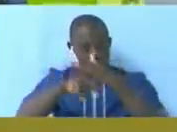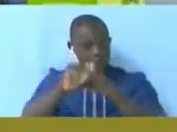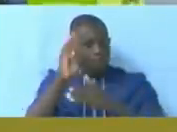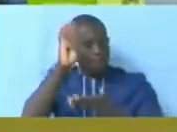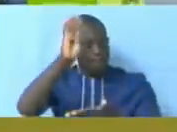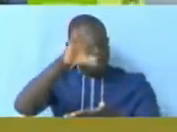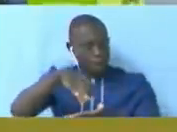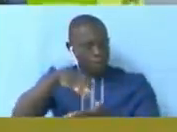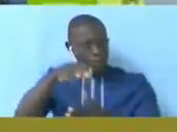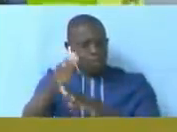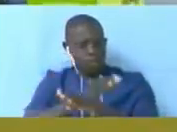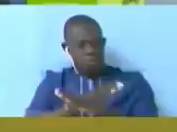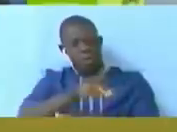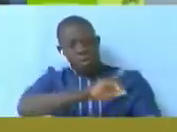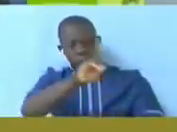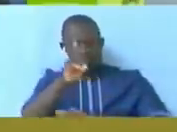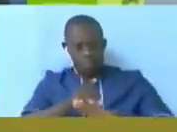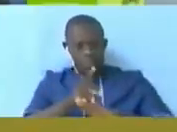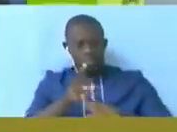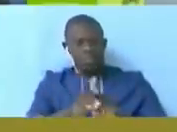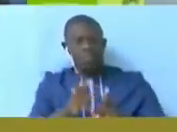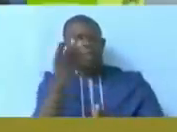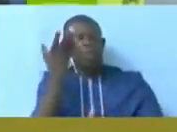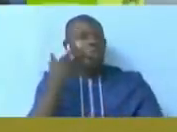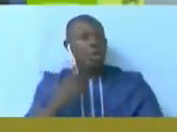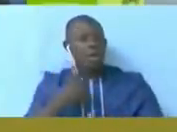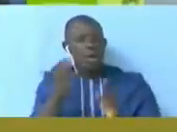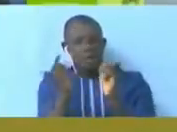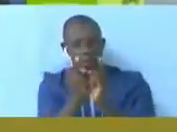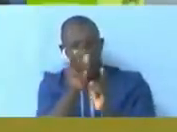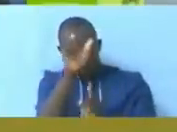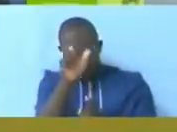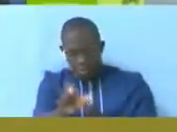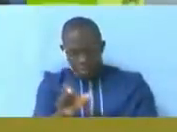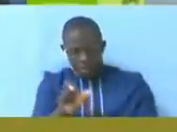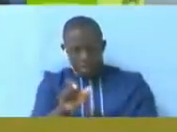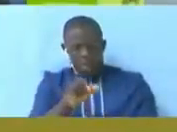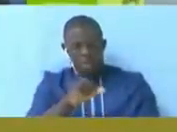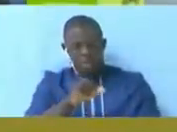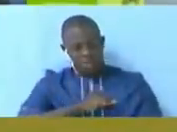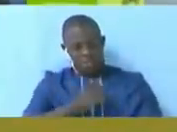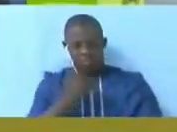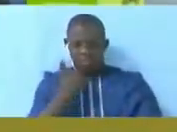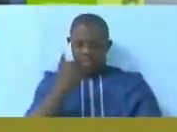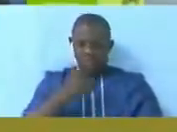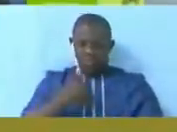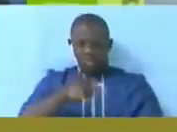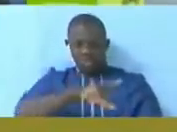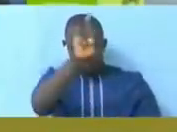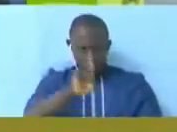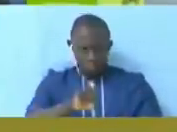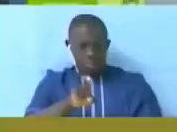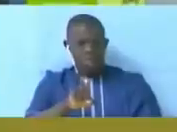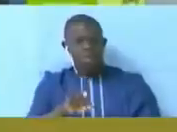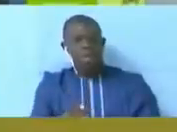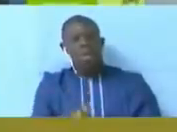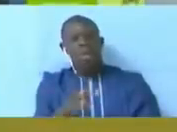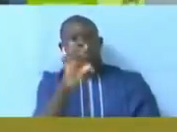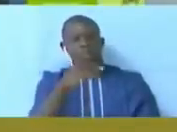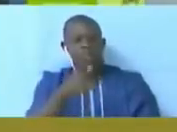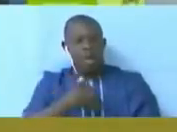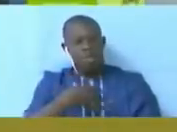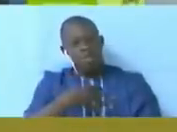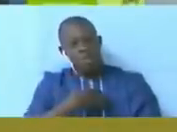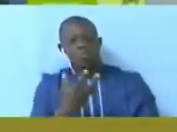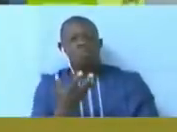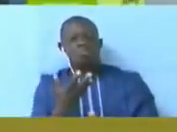katala office oto utumo ila office obe Banjul. When I met him he asked me birina e nyoja e nyinin ka if I had wanted to